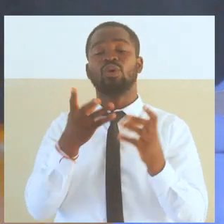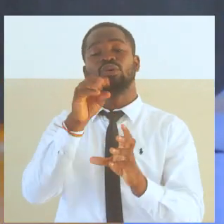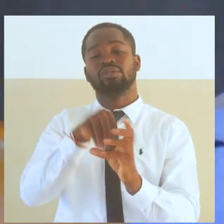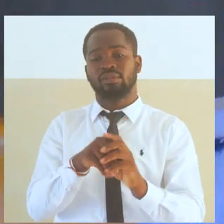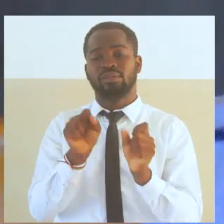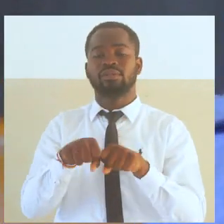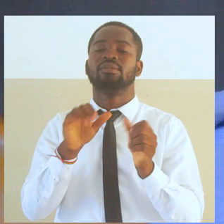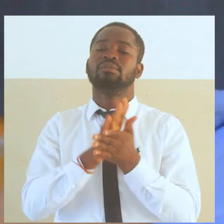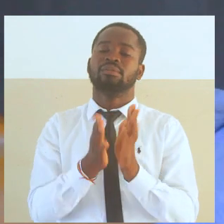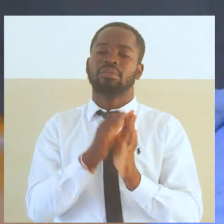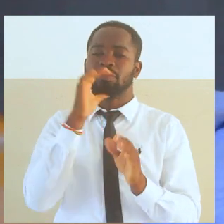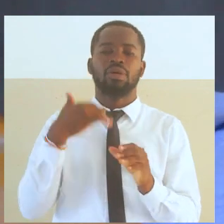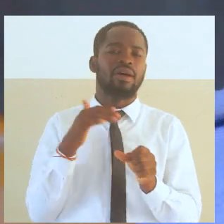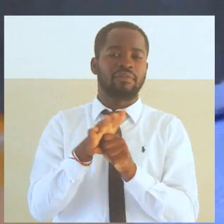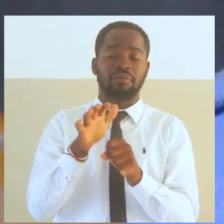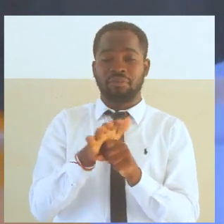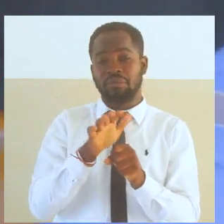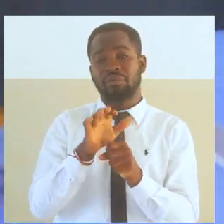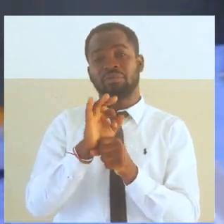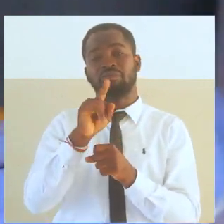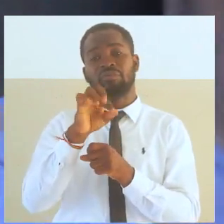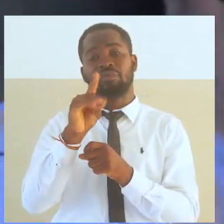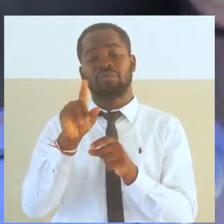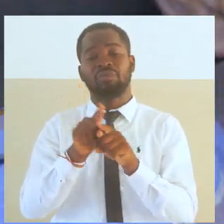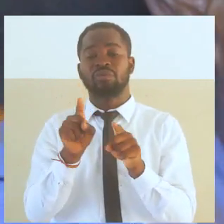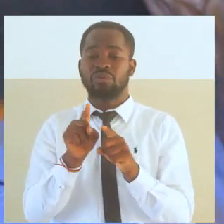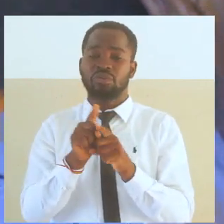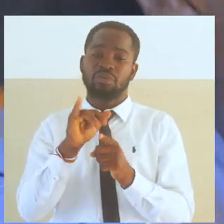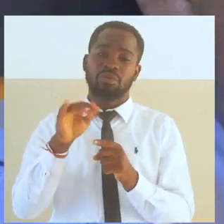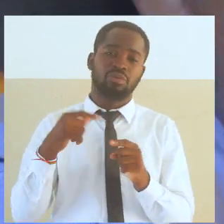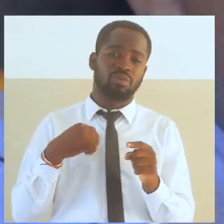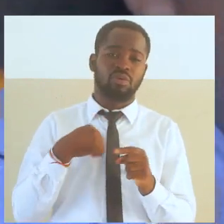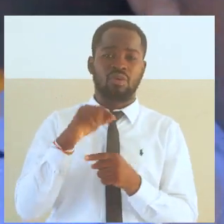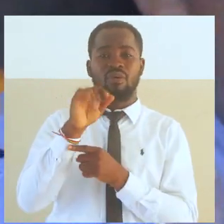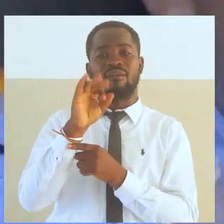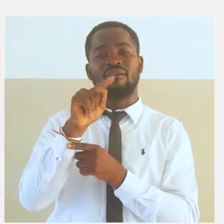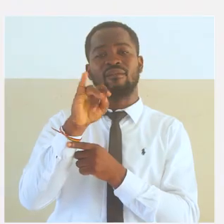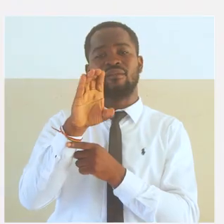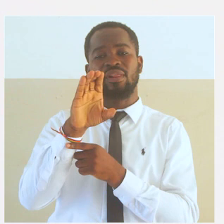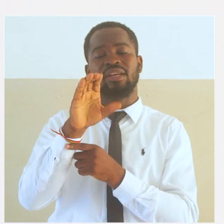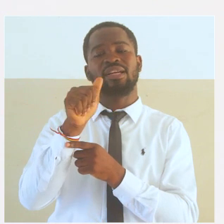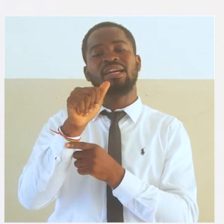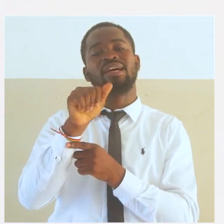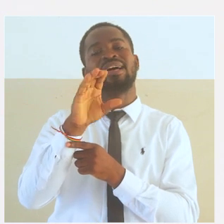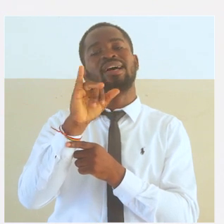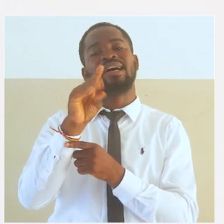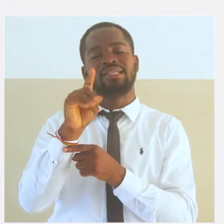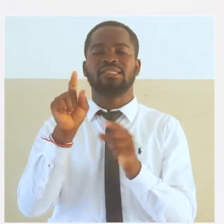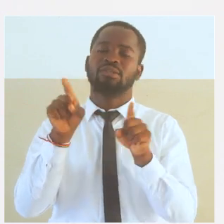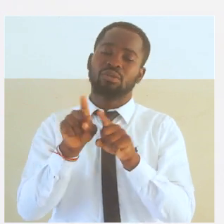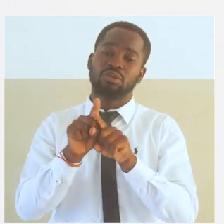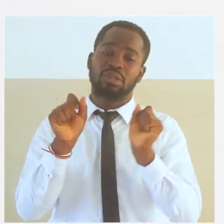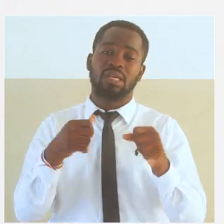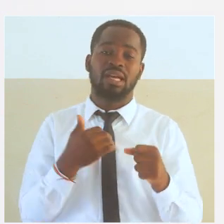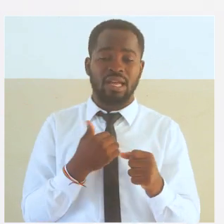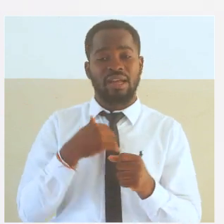your brain, you can have hydrocephalus. If you don't have enough folate in your food, i.e. folic acid in the